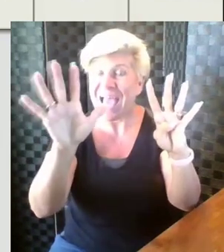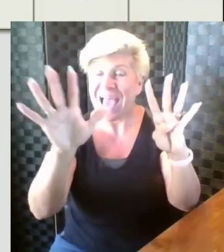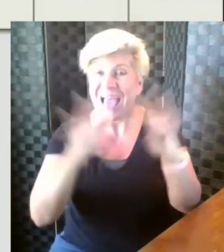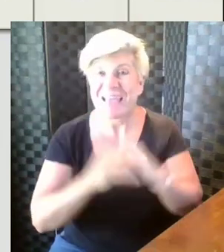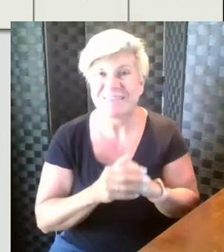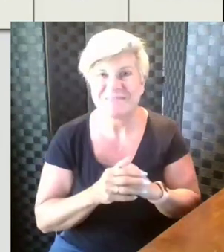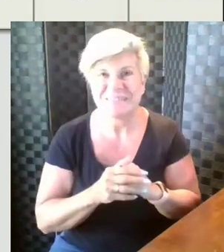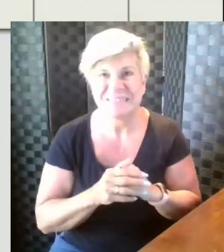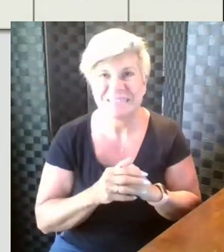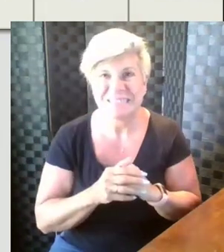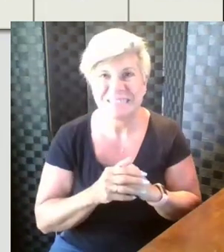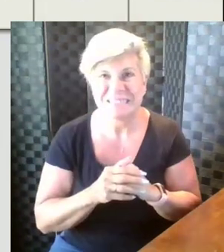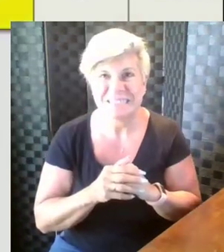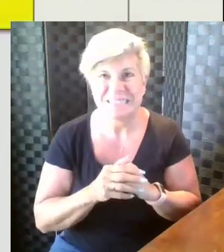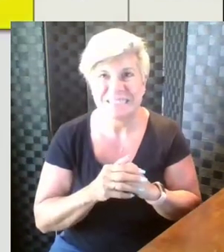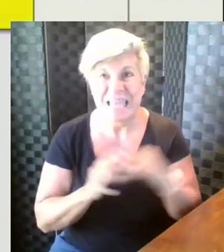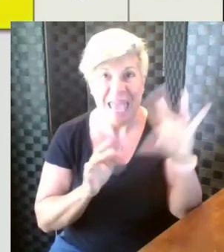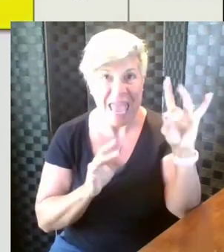5,